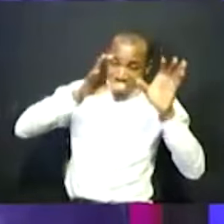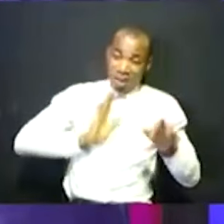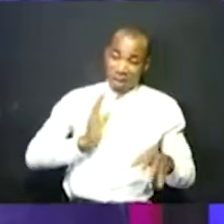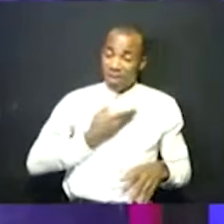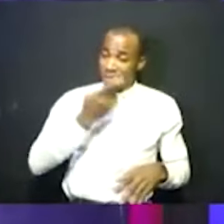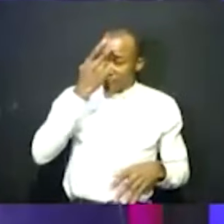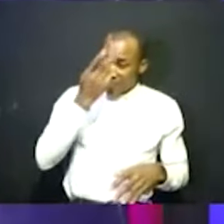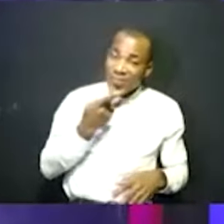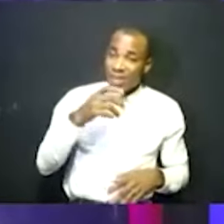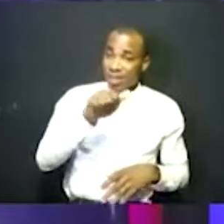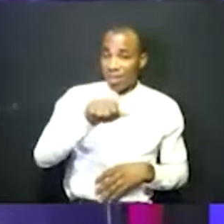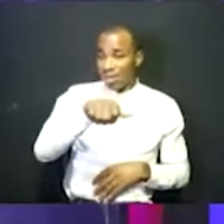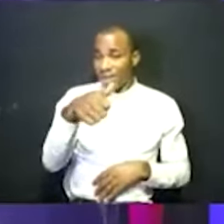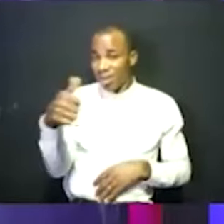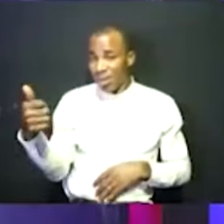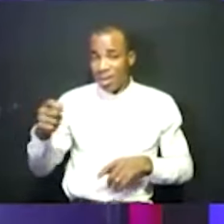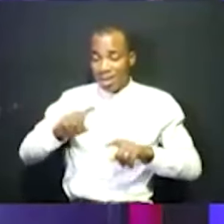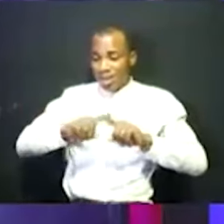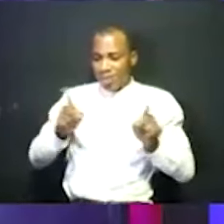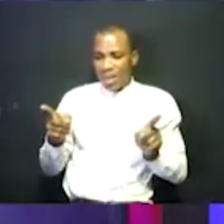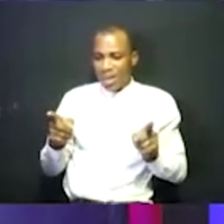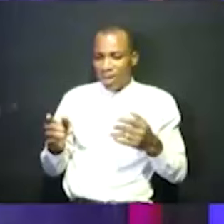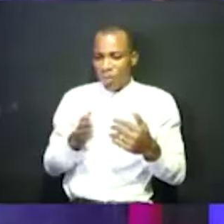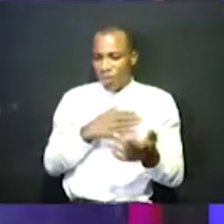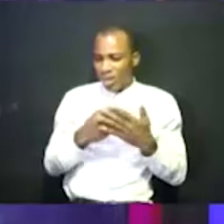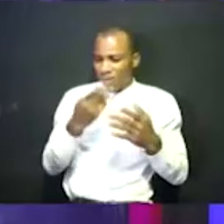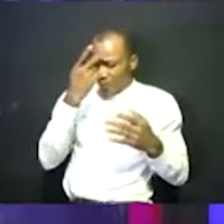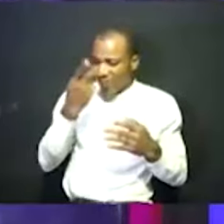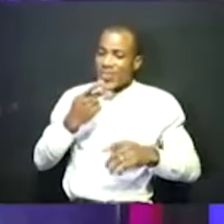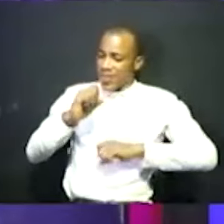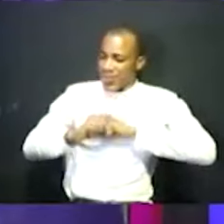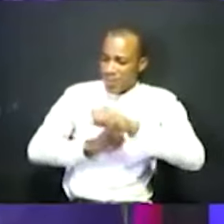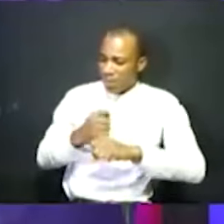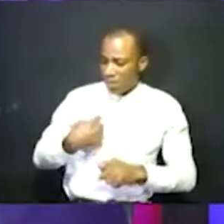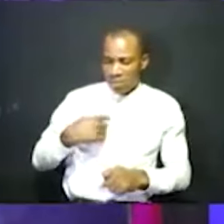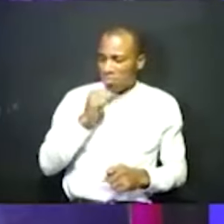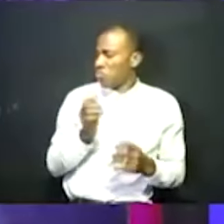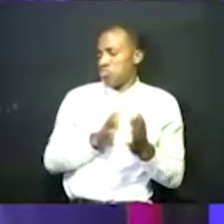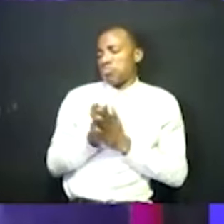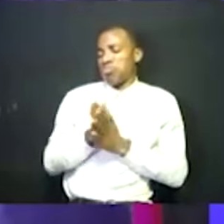to others, and we don't like what we see.